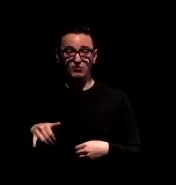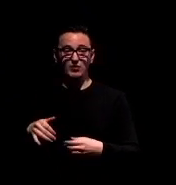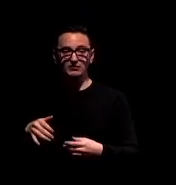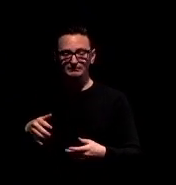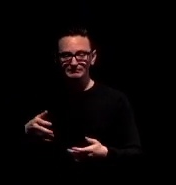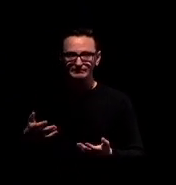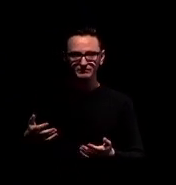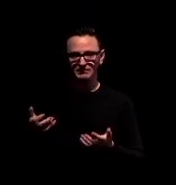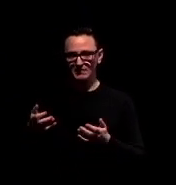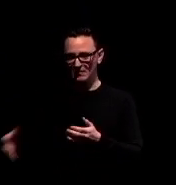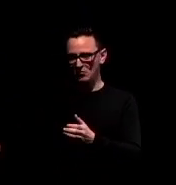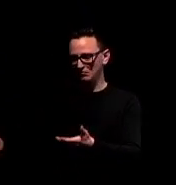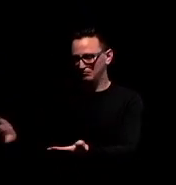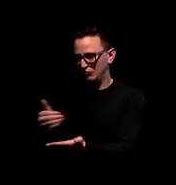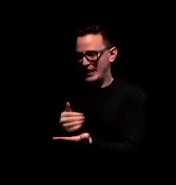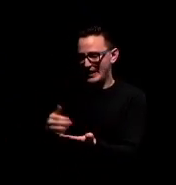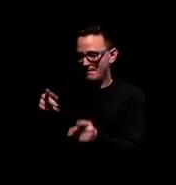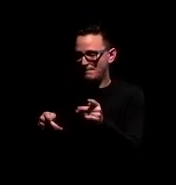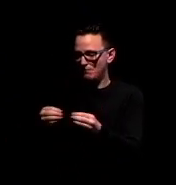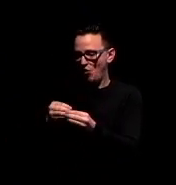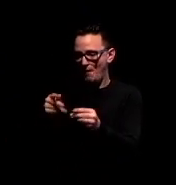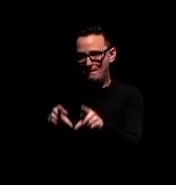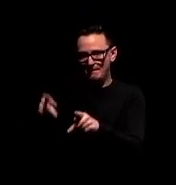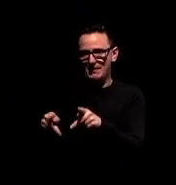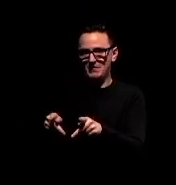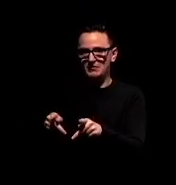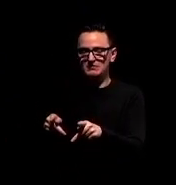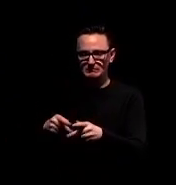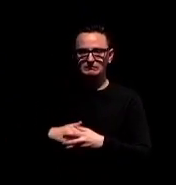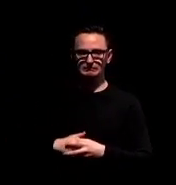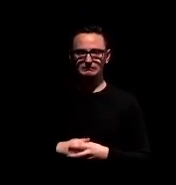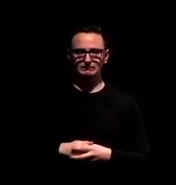supervision for free. And so those dollars will be going out the door very soon.